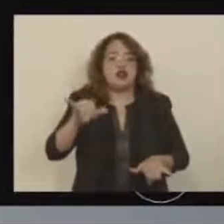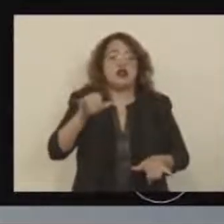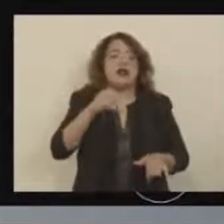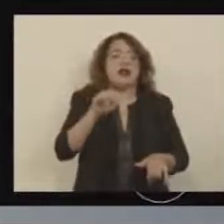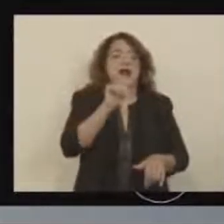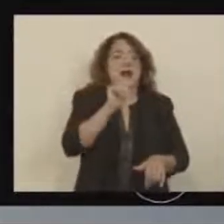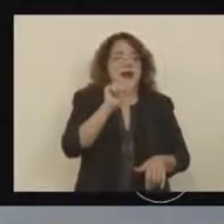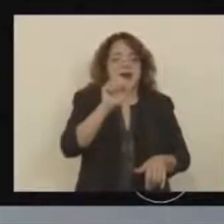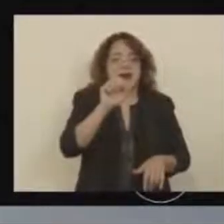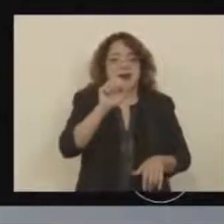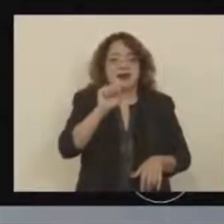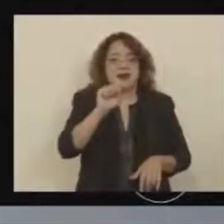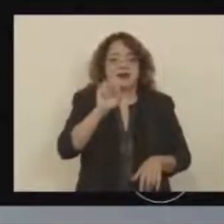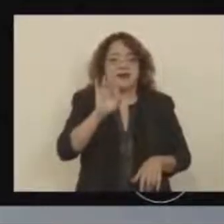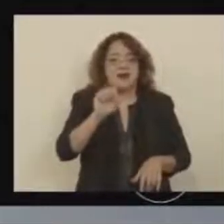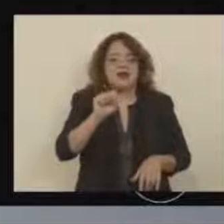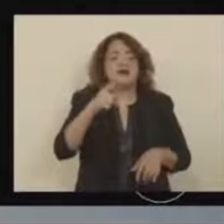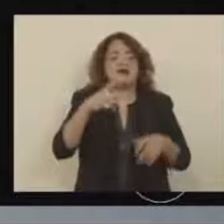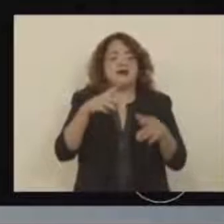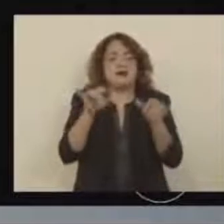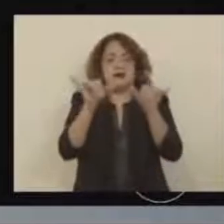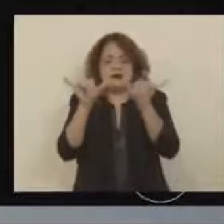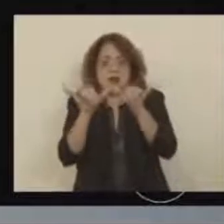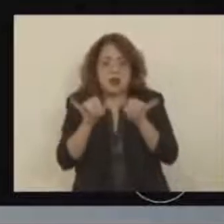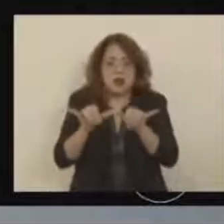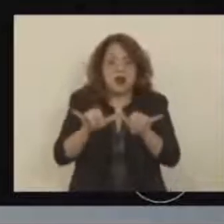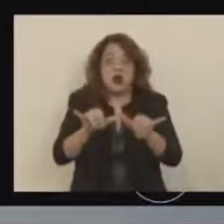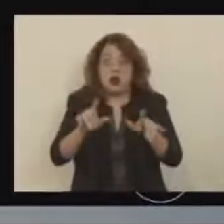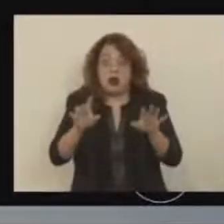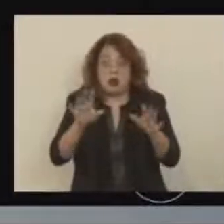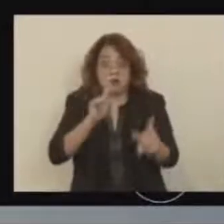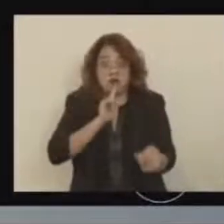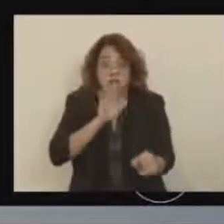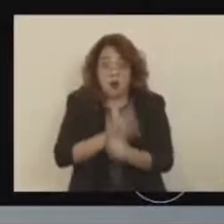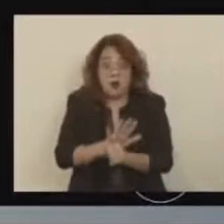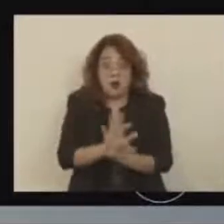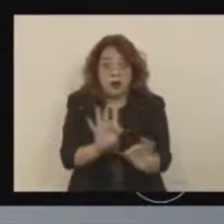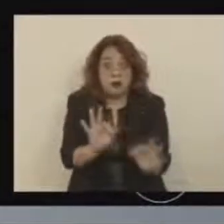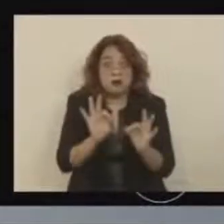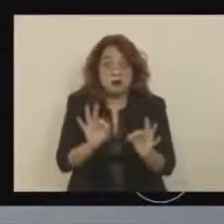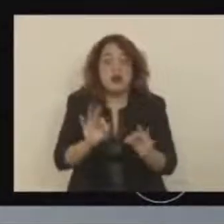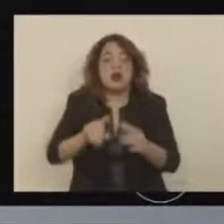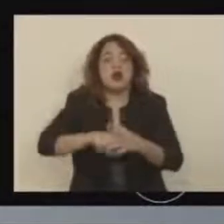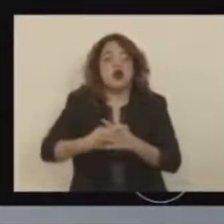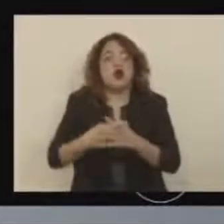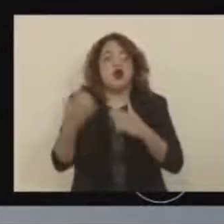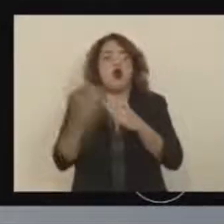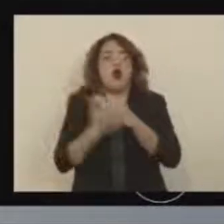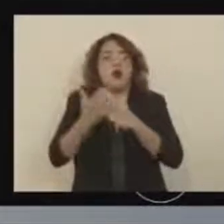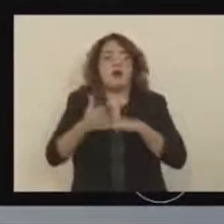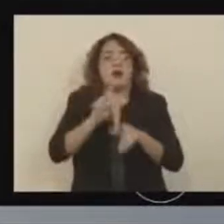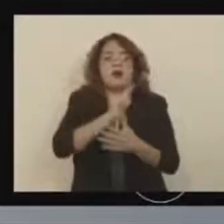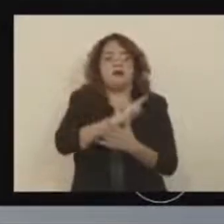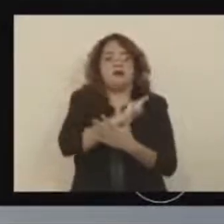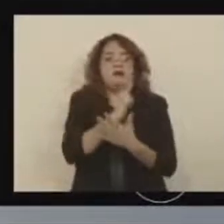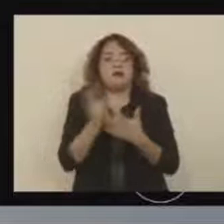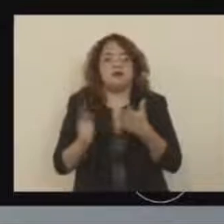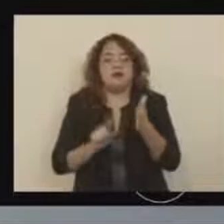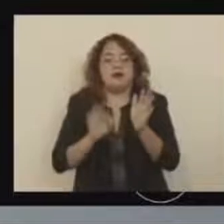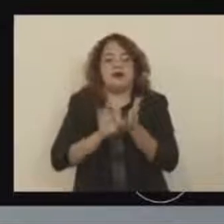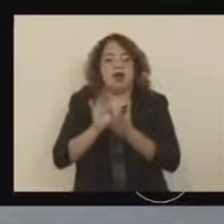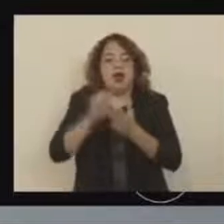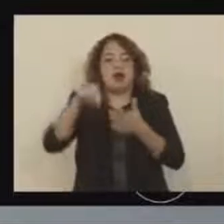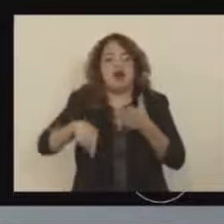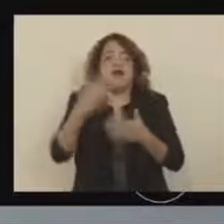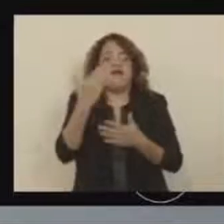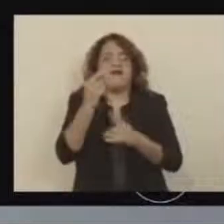right conditions to send LauncherOne into orbit. After that, we'll commit to our terminal count autosequence, which lasts about 15 minutes. After